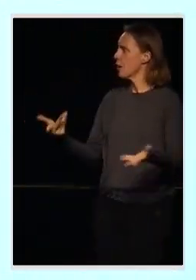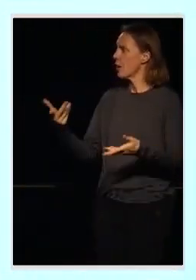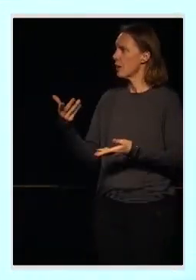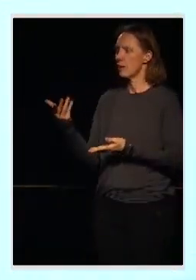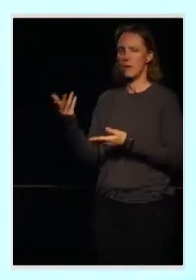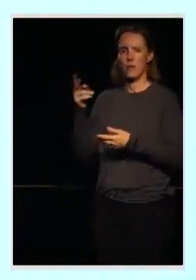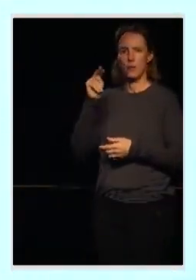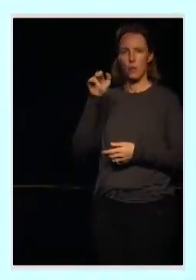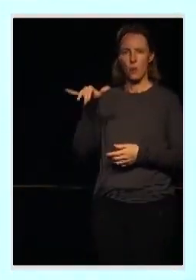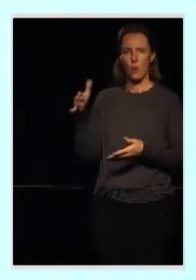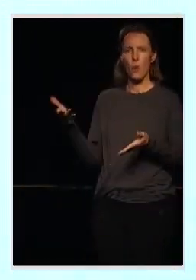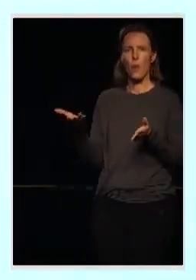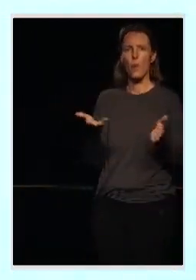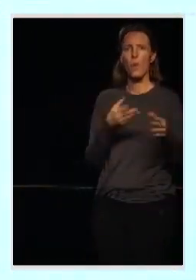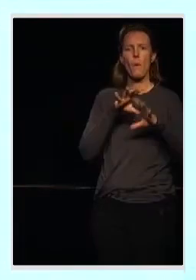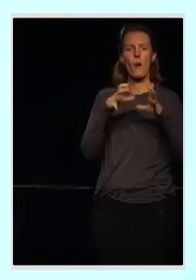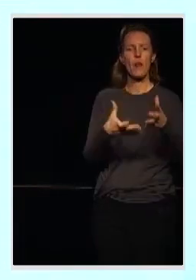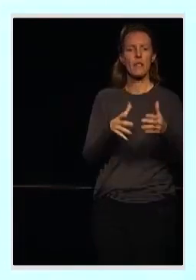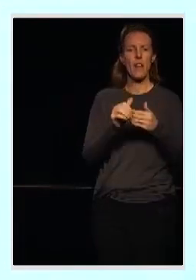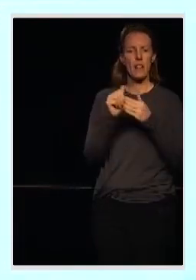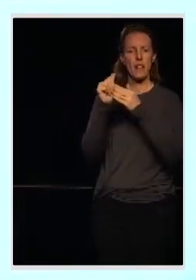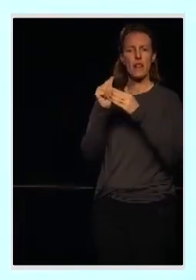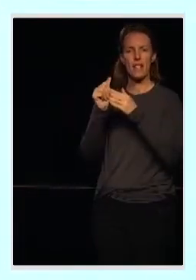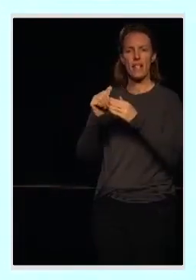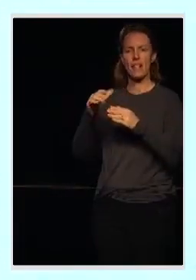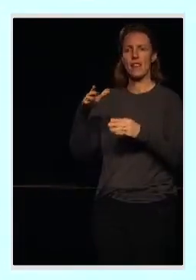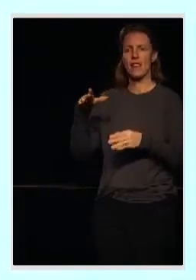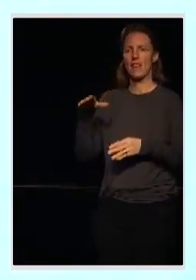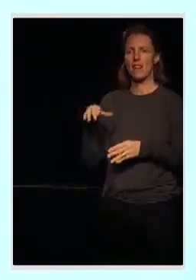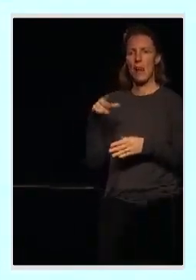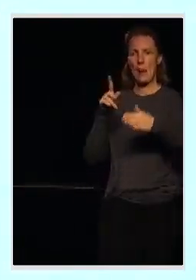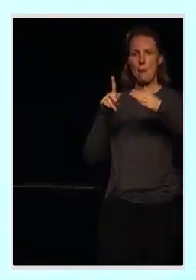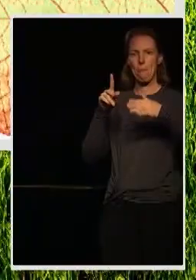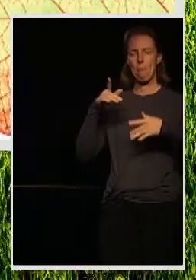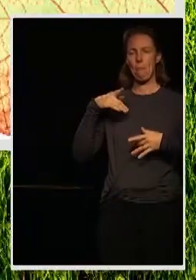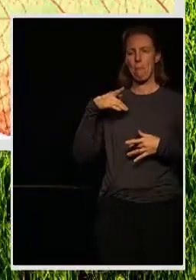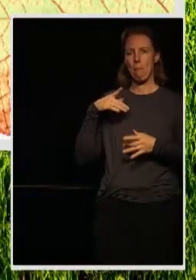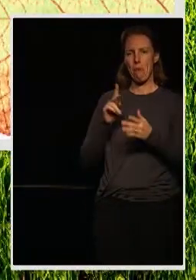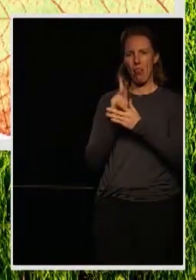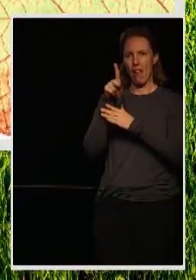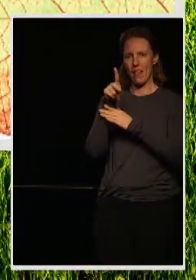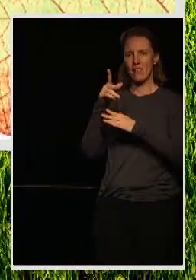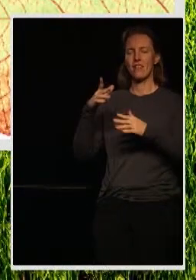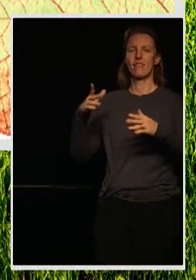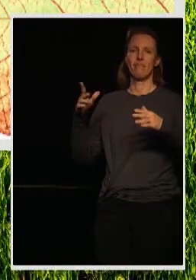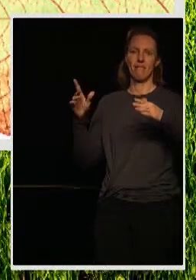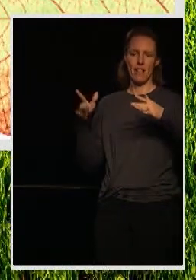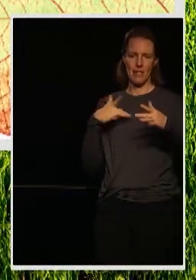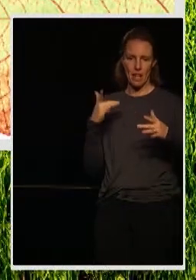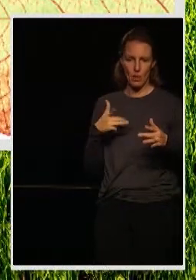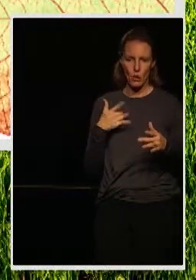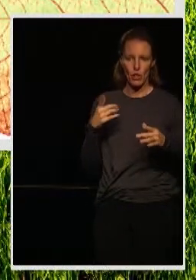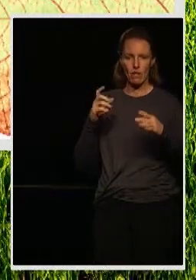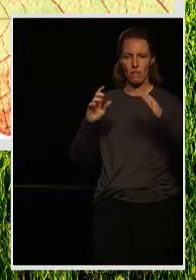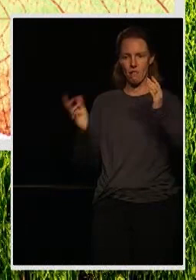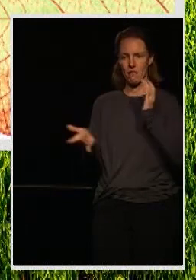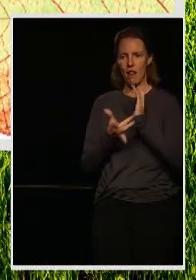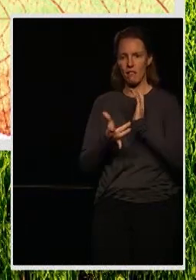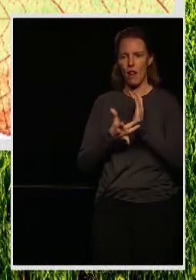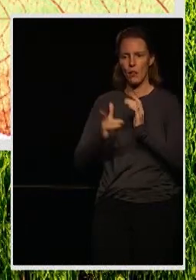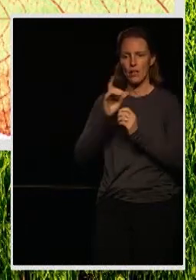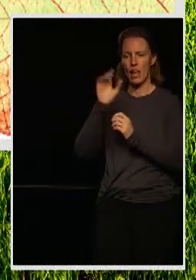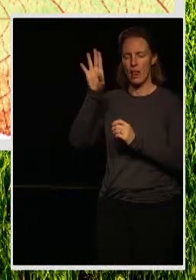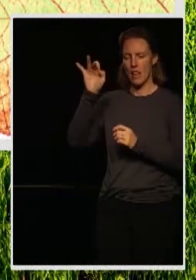York, the world's leading the world's leading plant sensor technology, LeafSpec. So LeafSpec is a